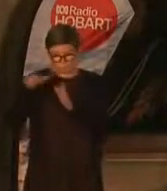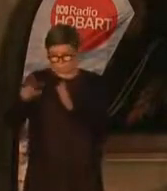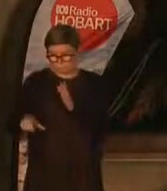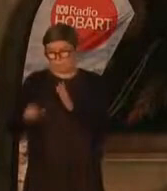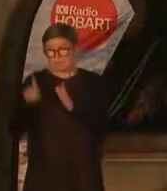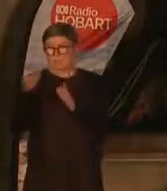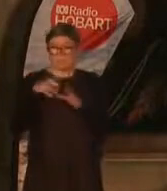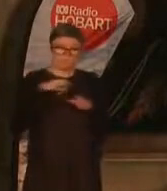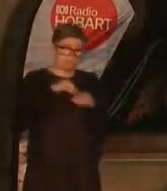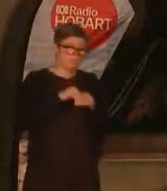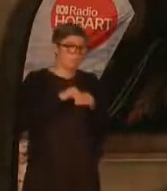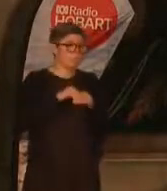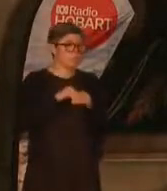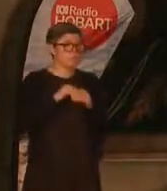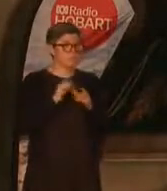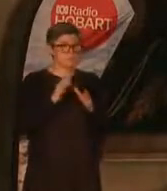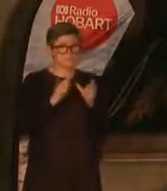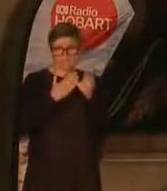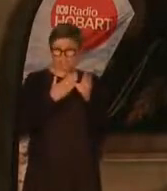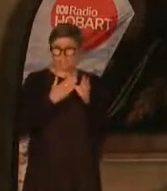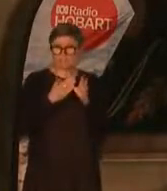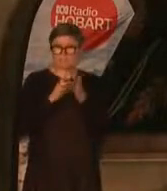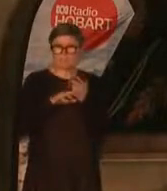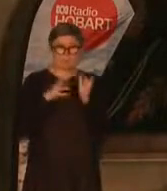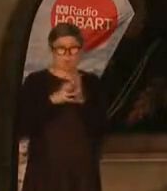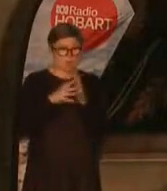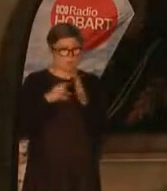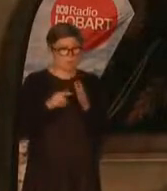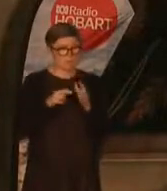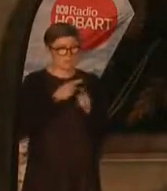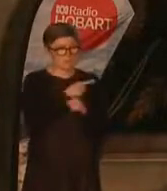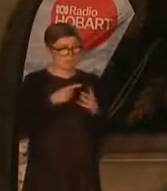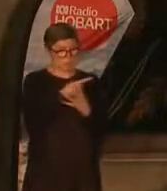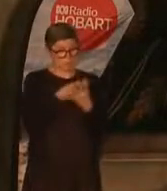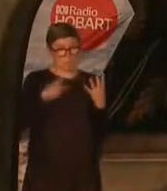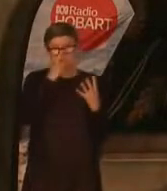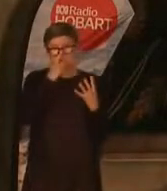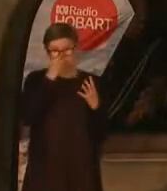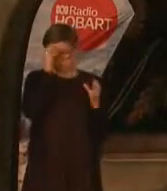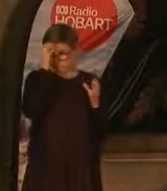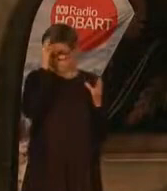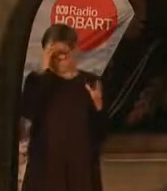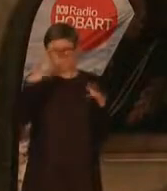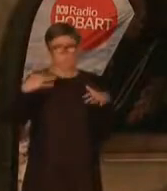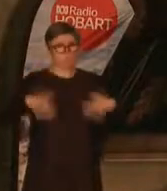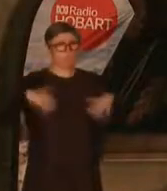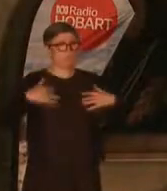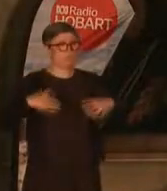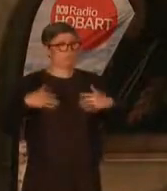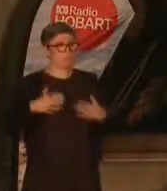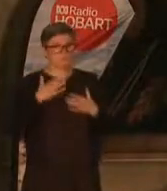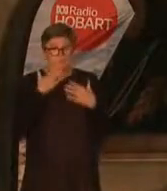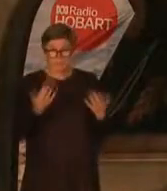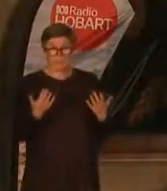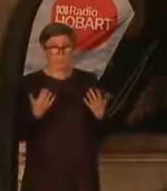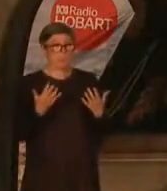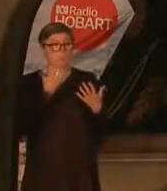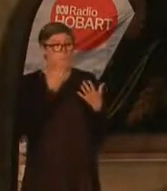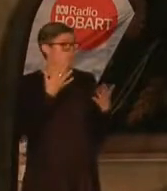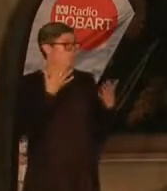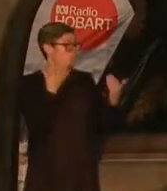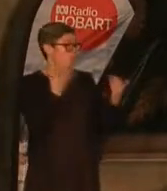at UTAS. It's an incredible body of knowledge to have access to for the next hour or so. It's such a privilege to be here. Thank you so much. Please make our